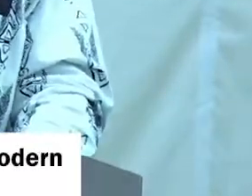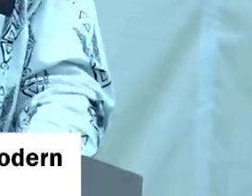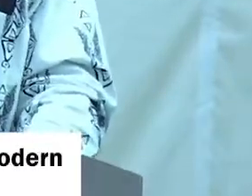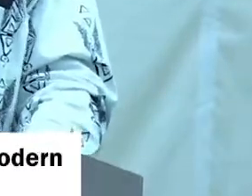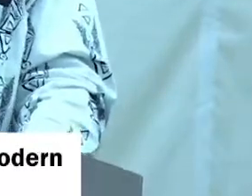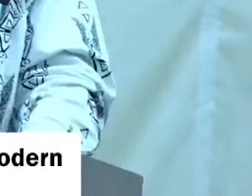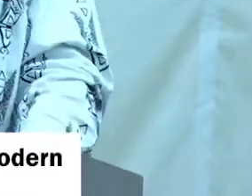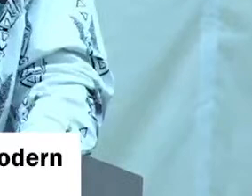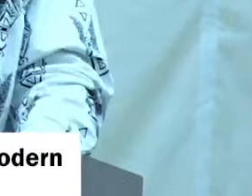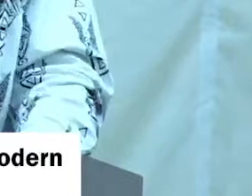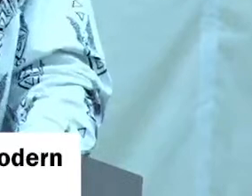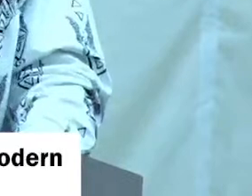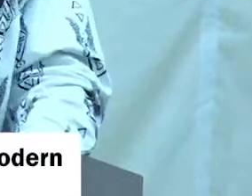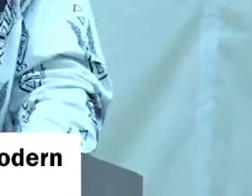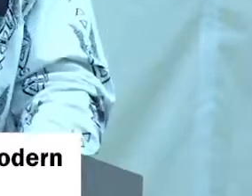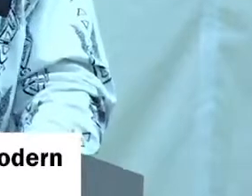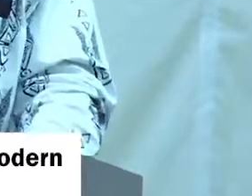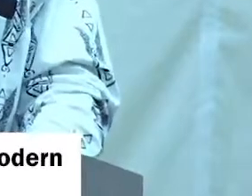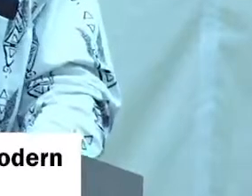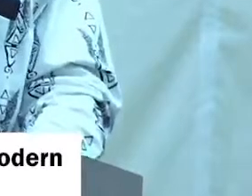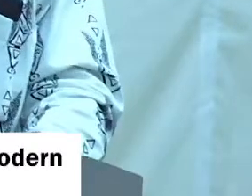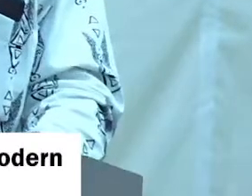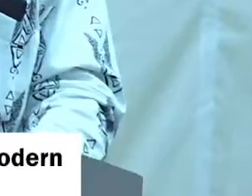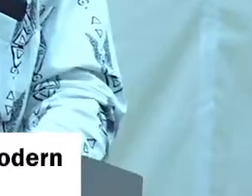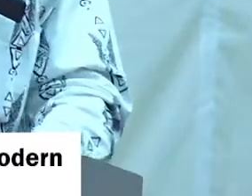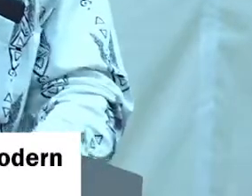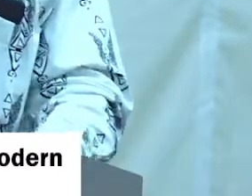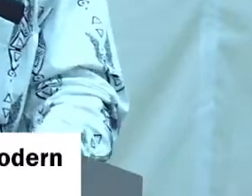academy, if I may put it that way, for want of a better